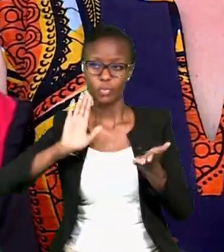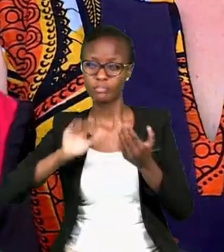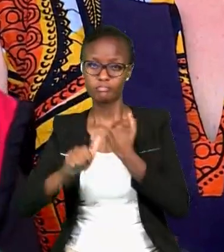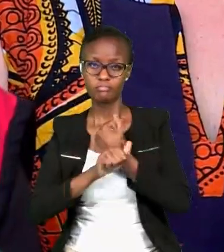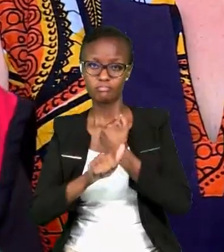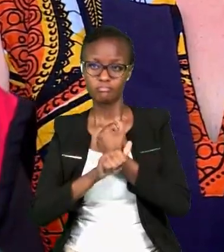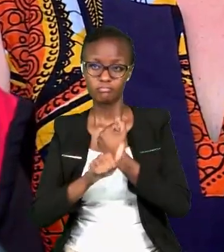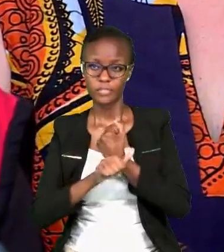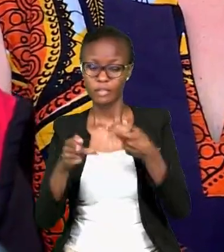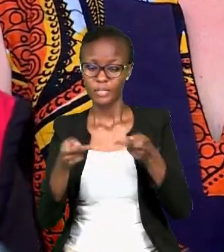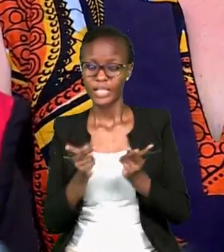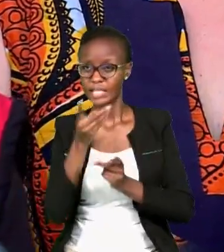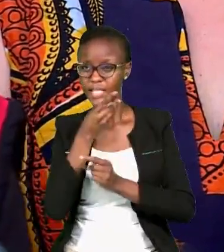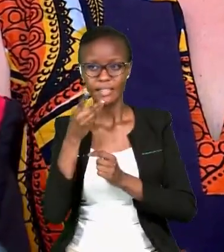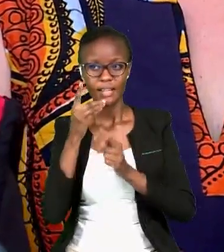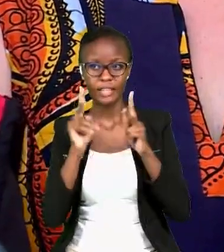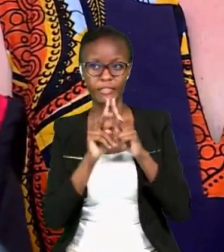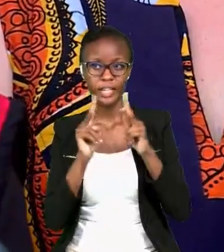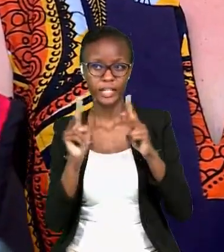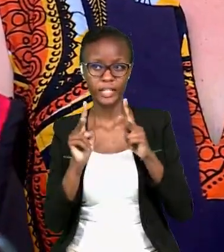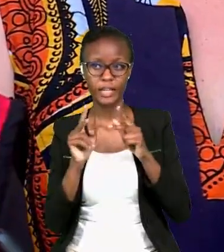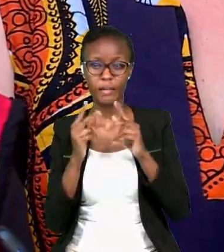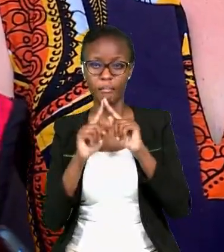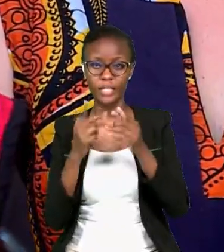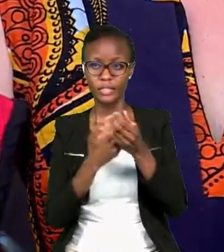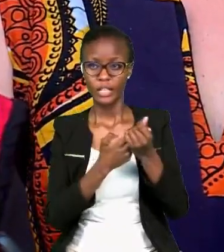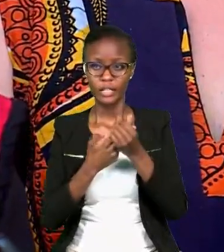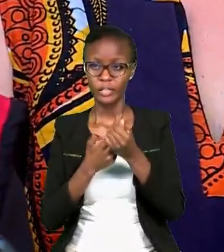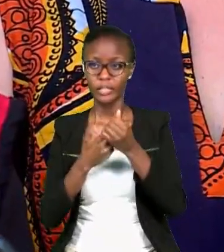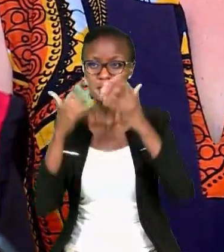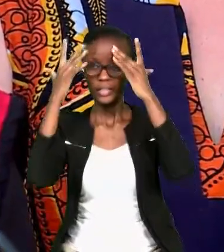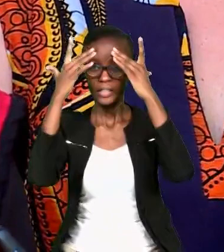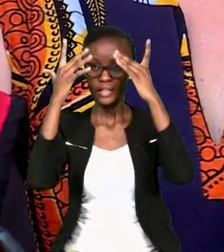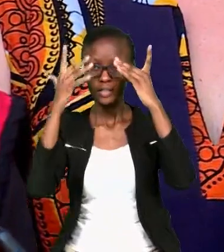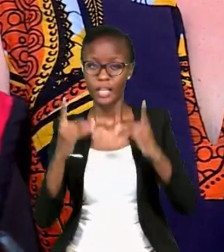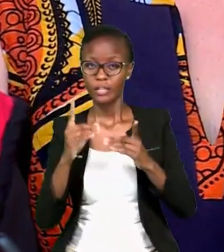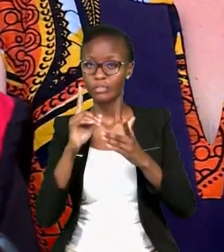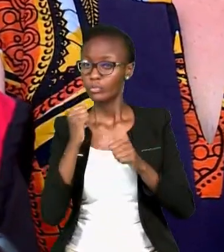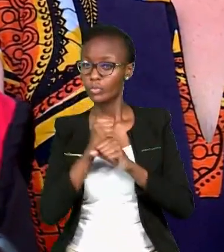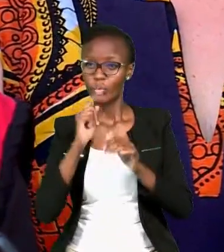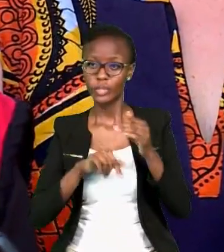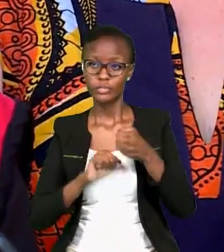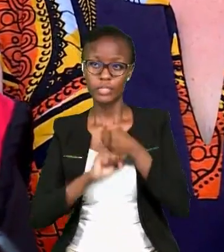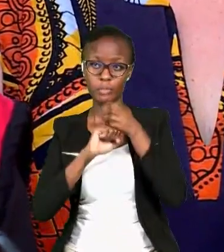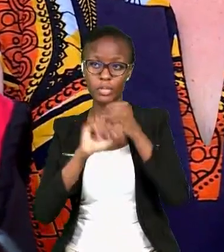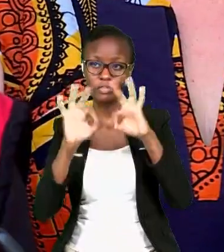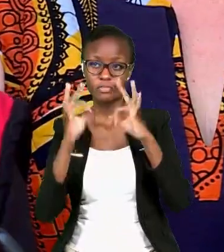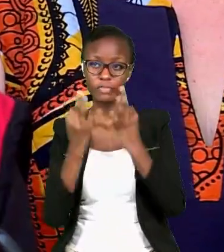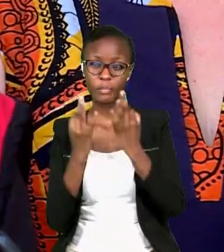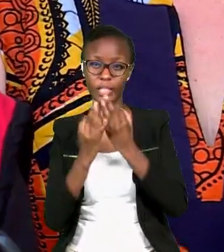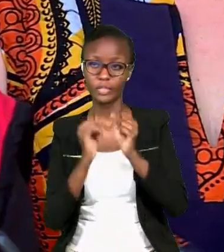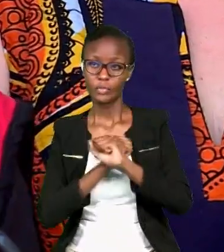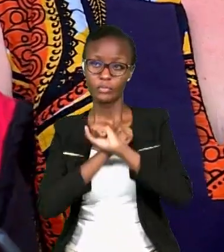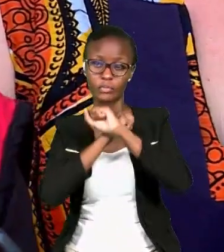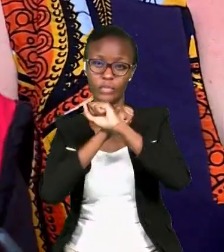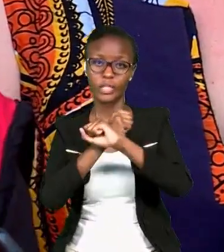by the drought, and therefore together in partnership we have decided to come together to support these families and cushion them